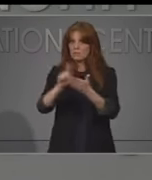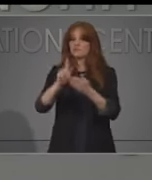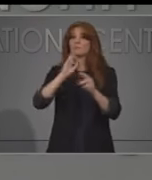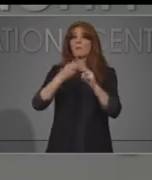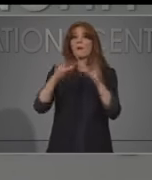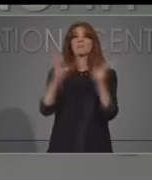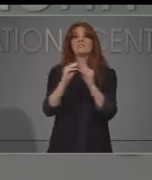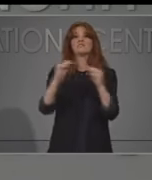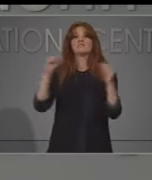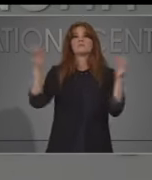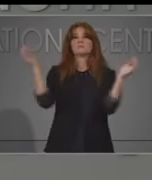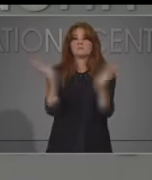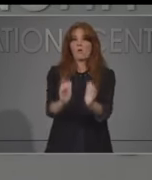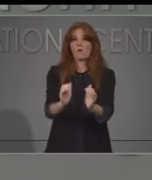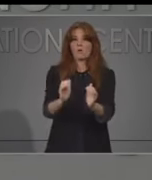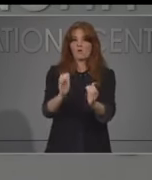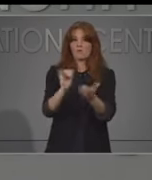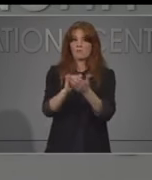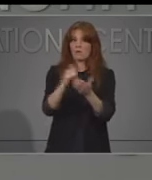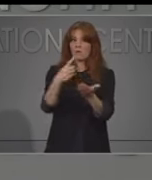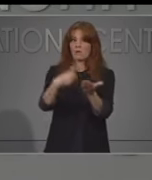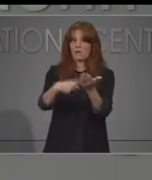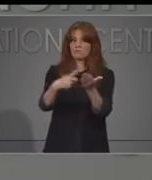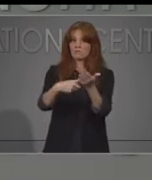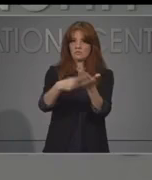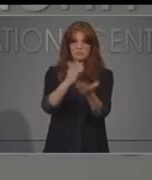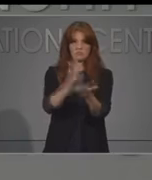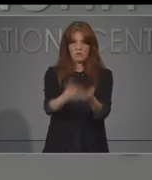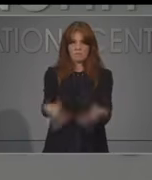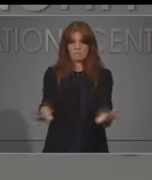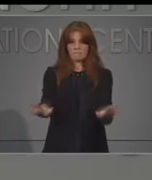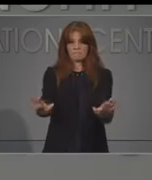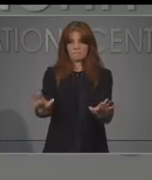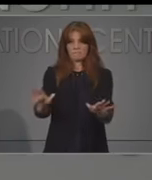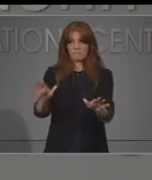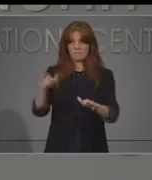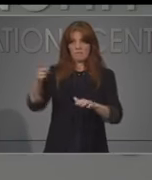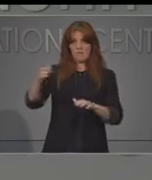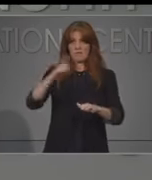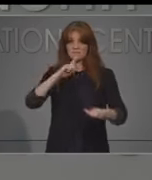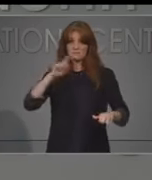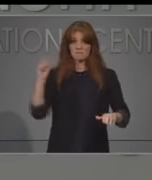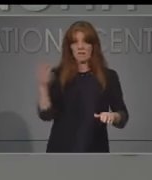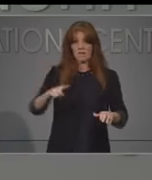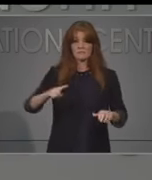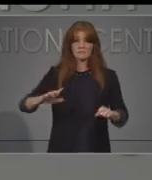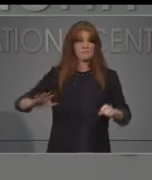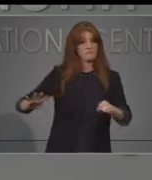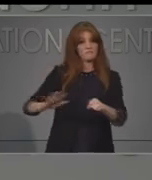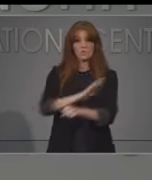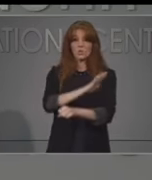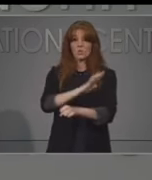scaled-down convention have stopped, and now they have demanded a full